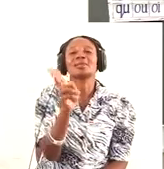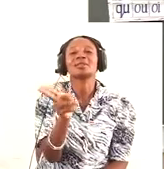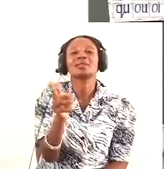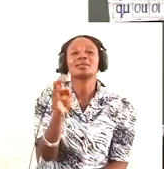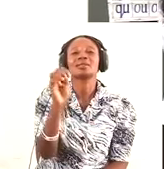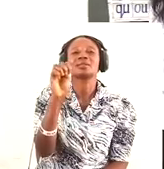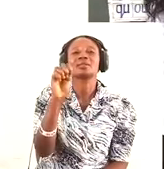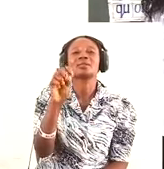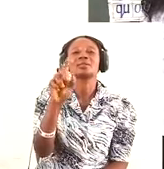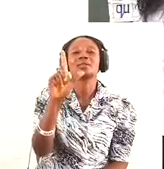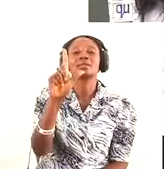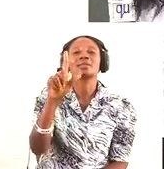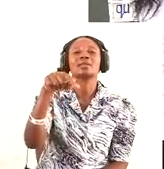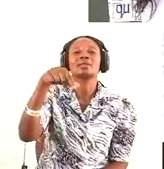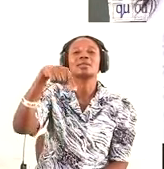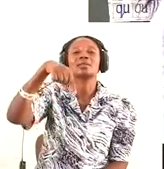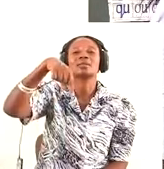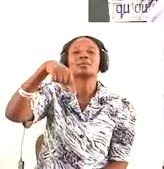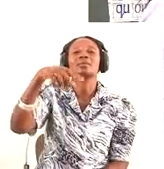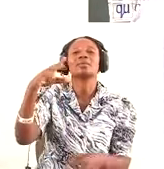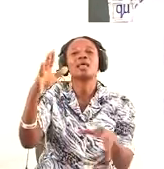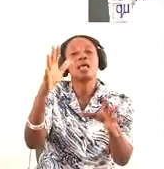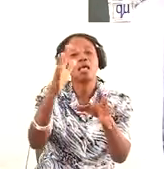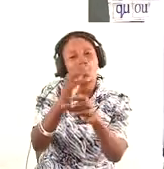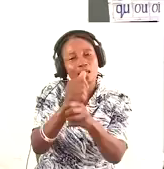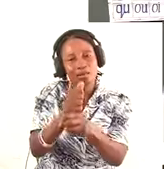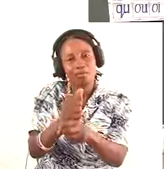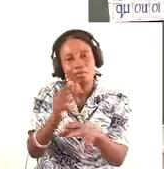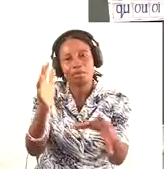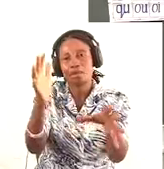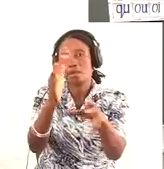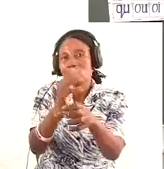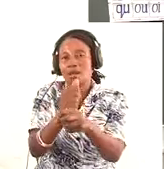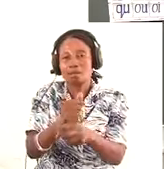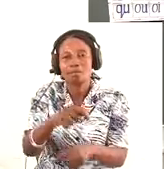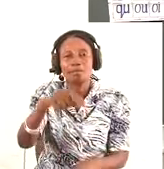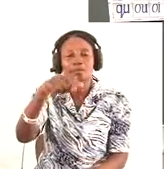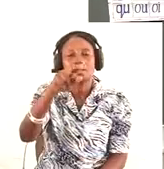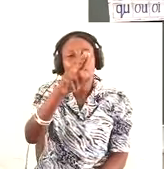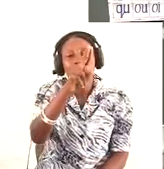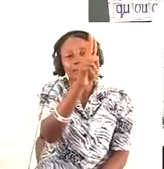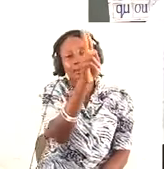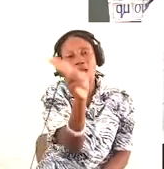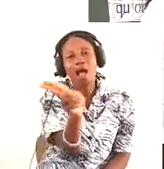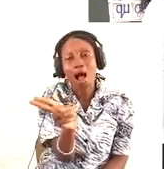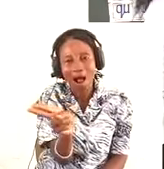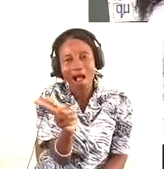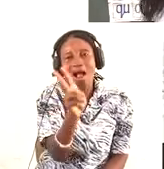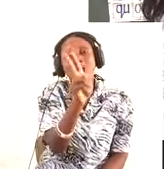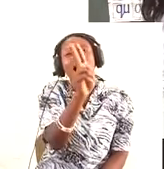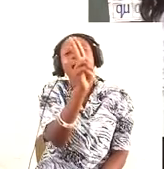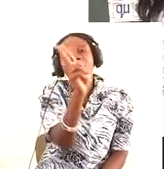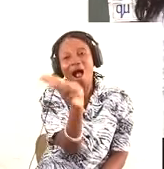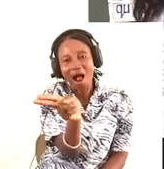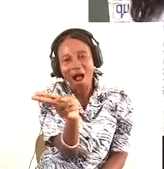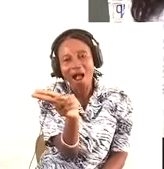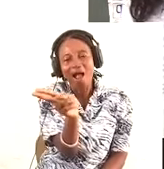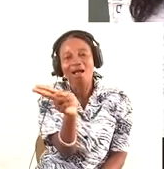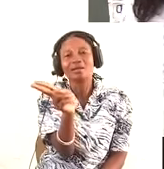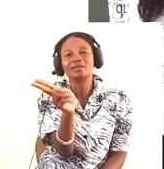Help. As in help. Help. What is the sound? What is the